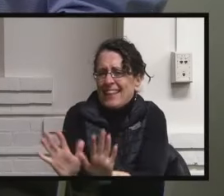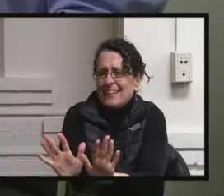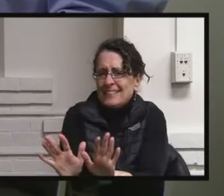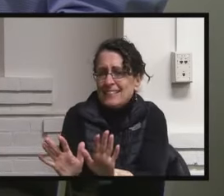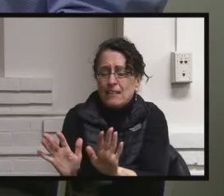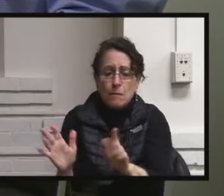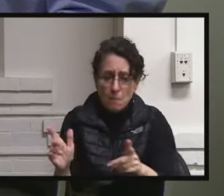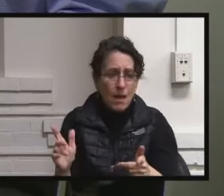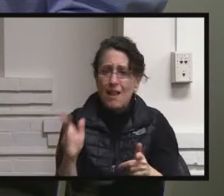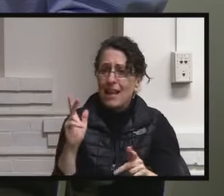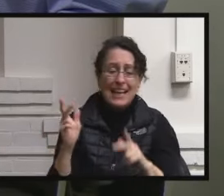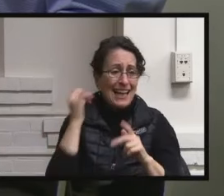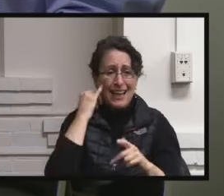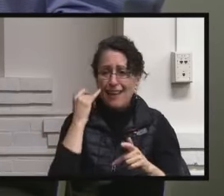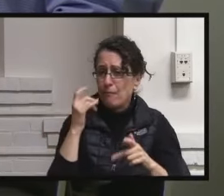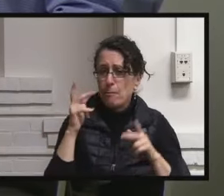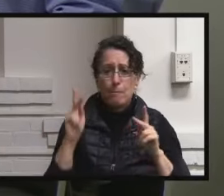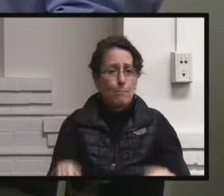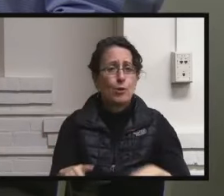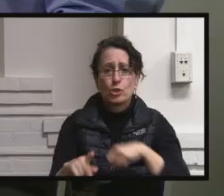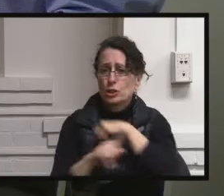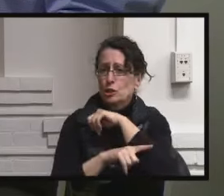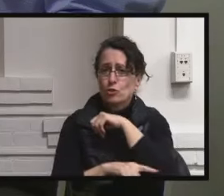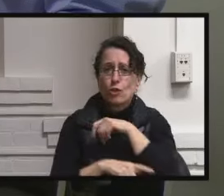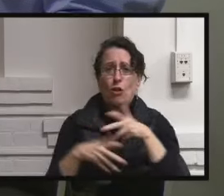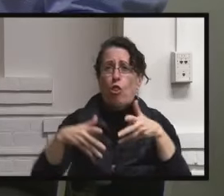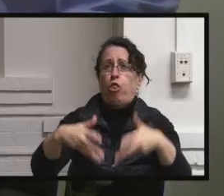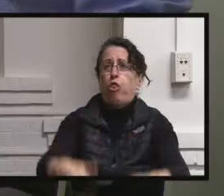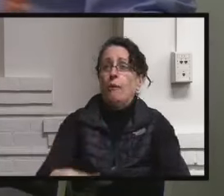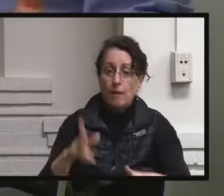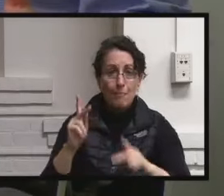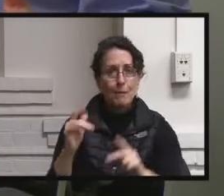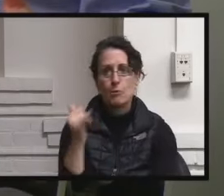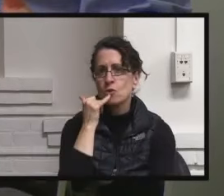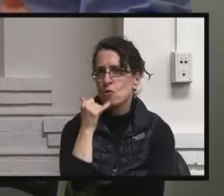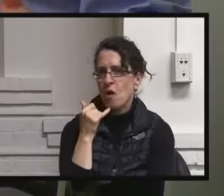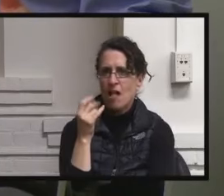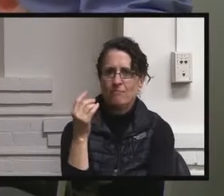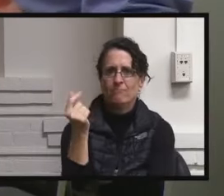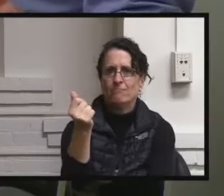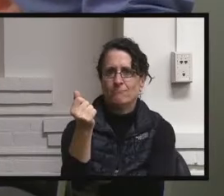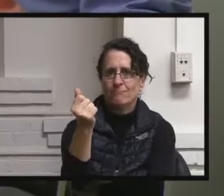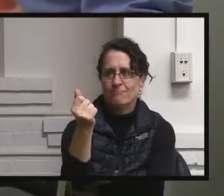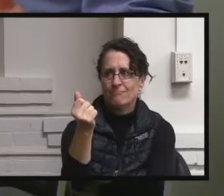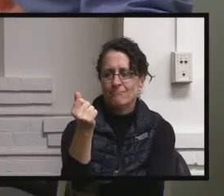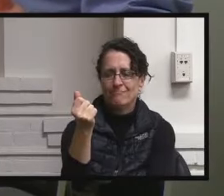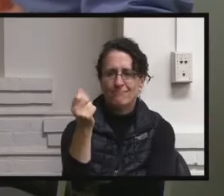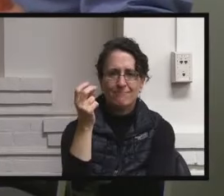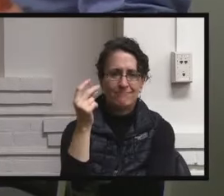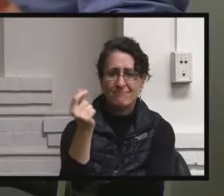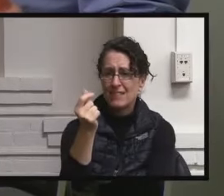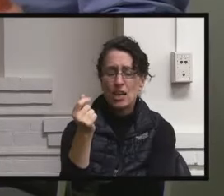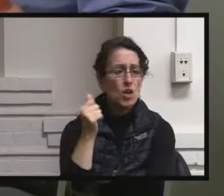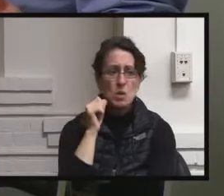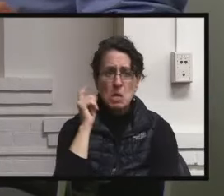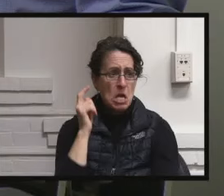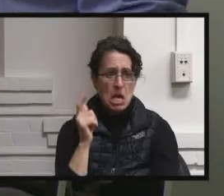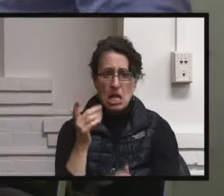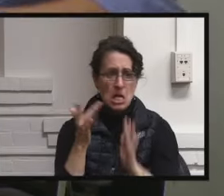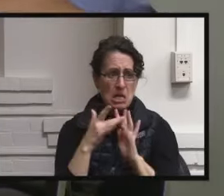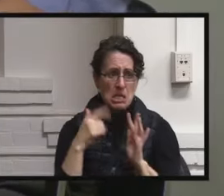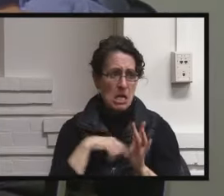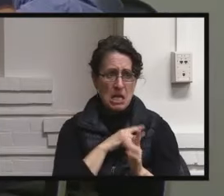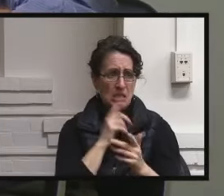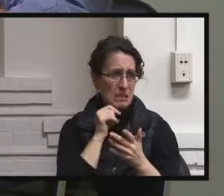there's garbage sitting on the road, we'll find out about it within an hour. And we're not hearing about it, we're not finding it, we're not issuing tickets.